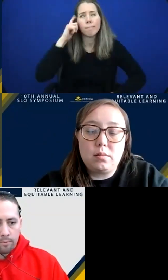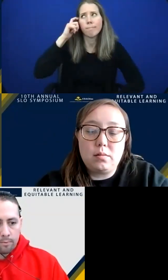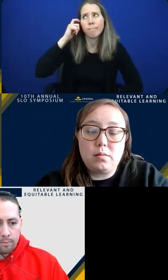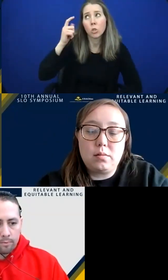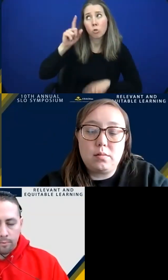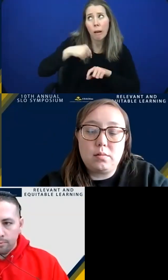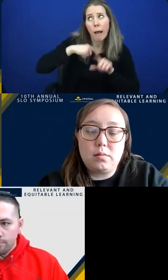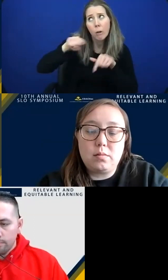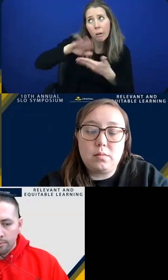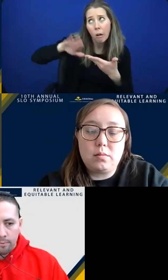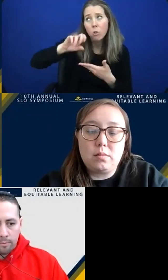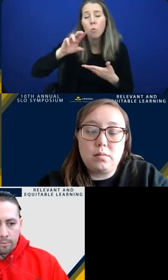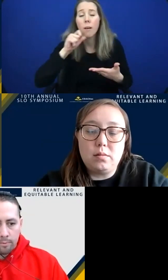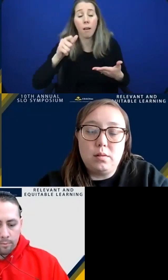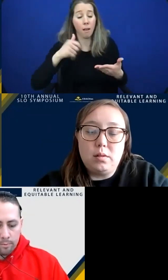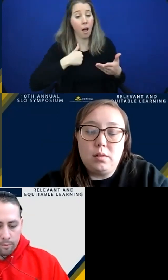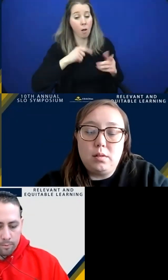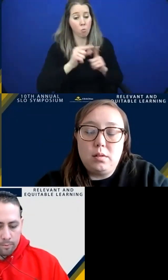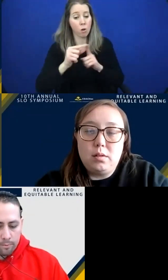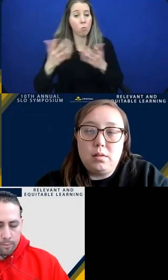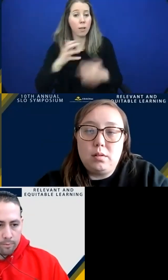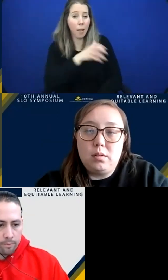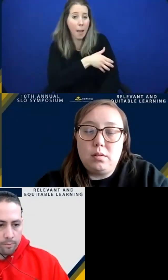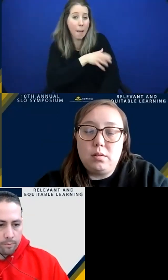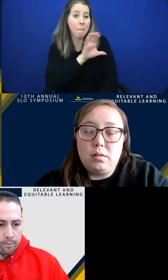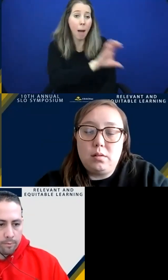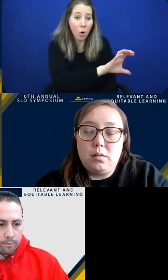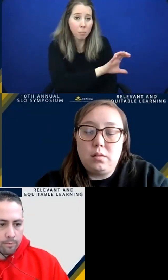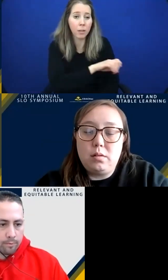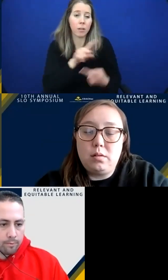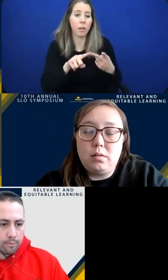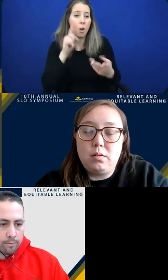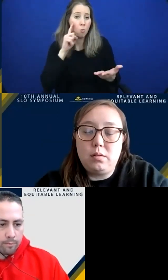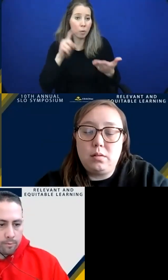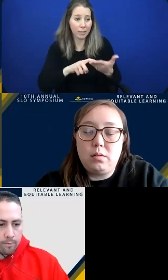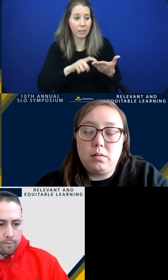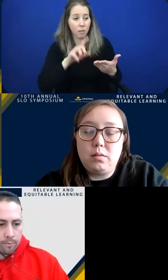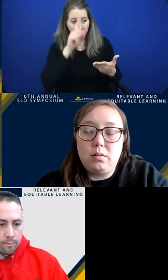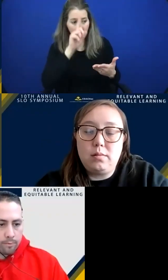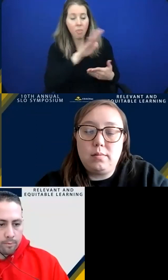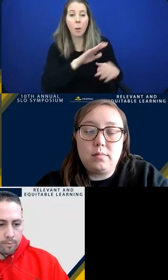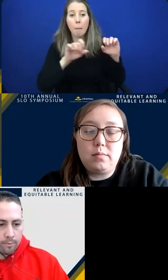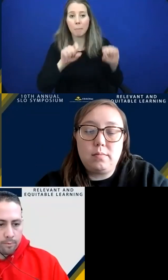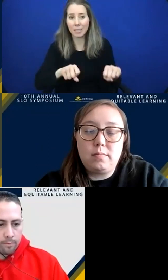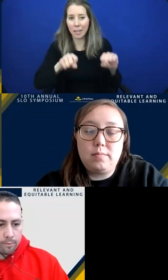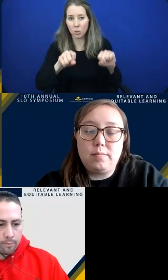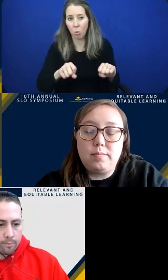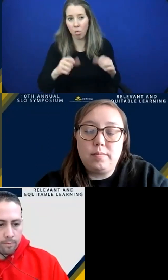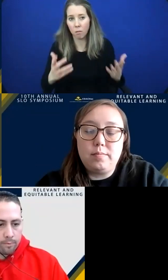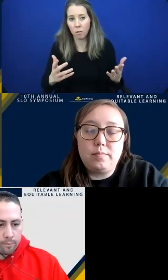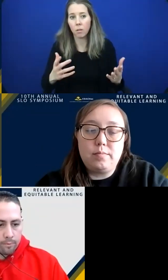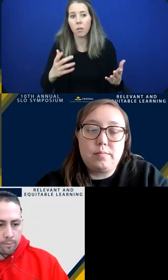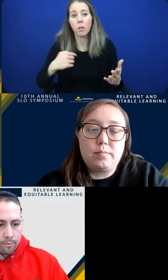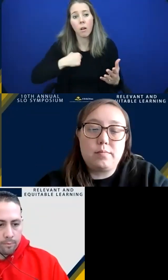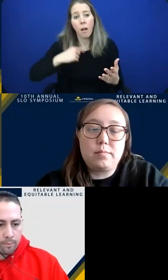words I would use would be empowerment and realization of potential. I think that when we are